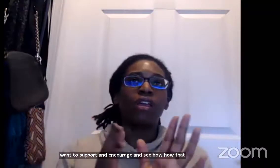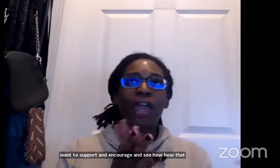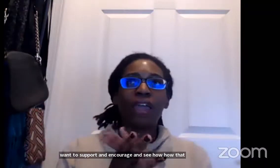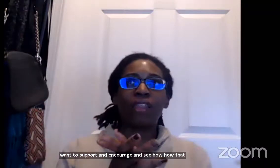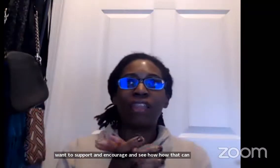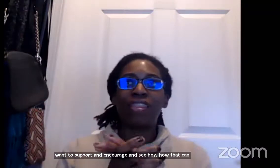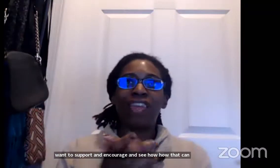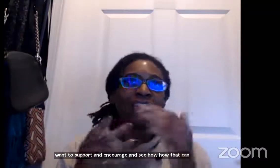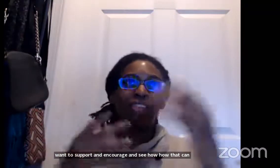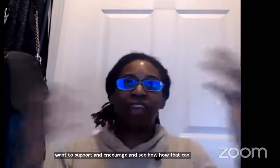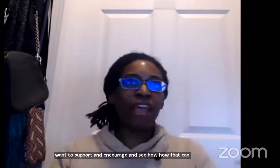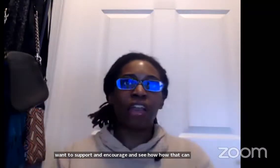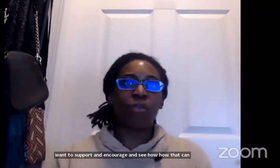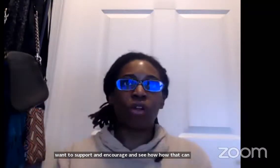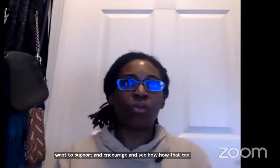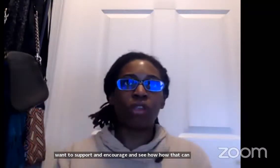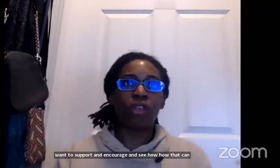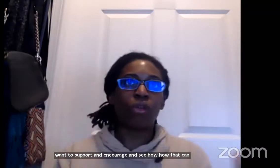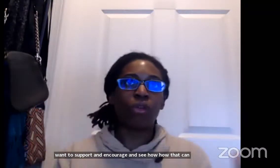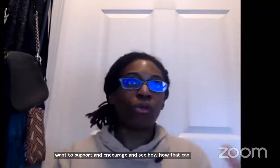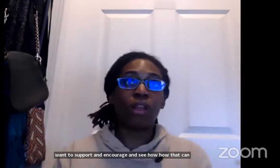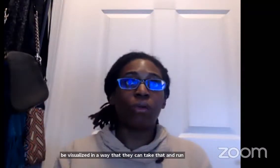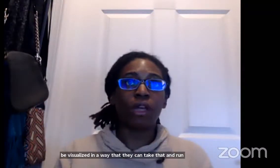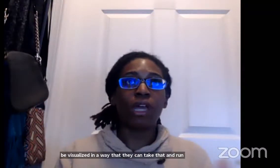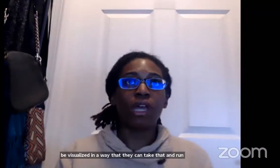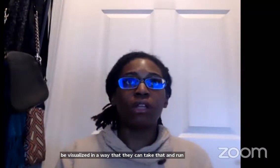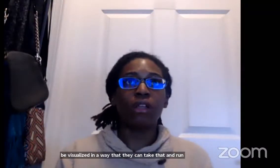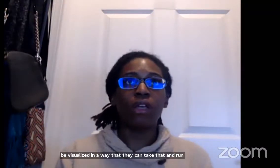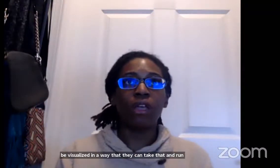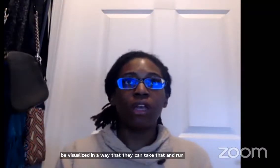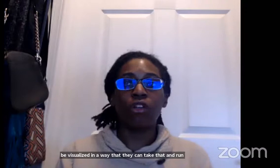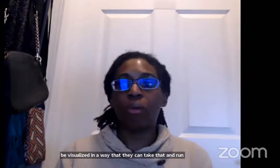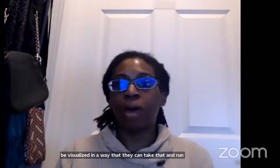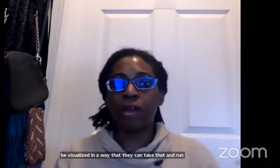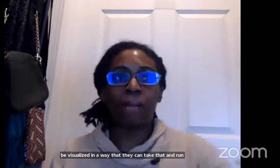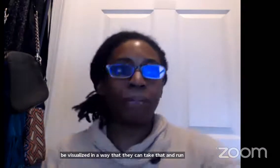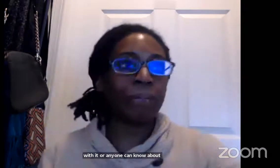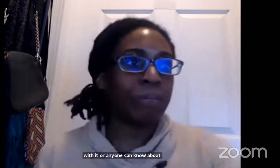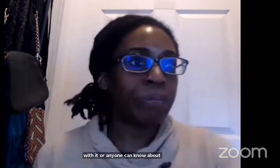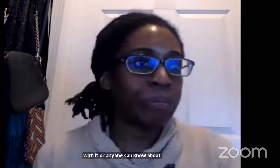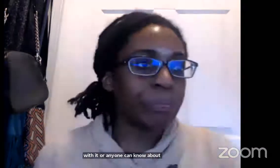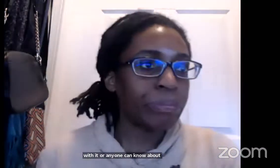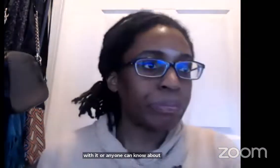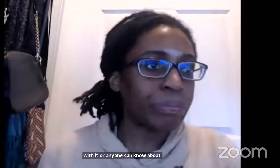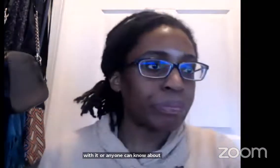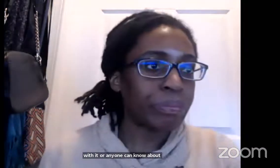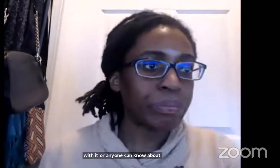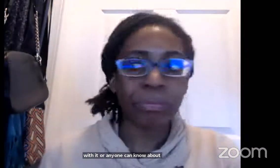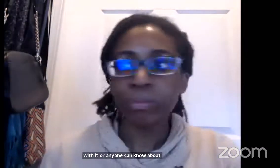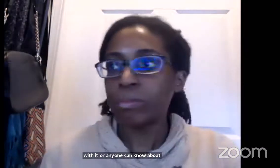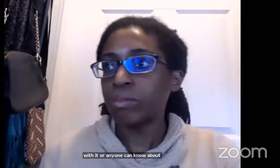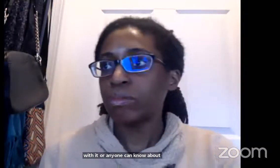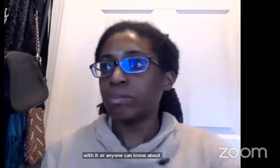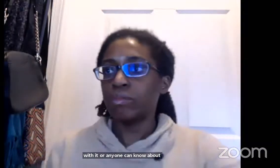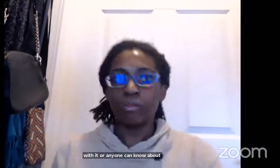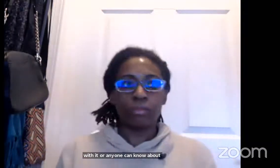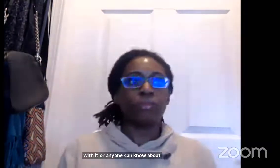in a way that they can take that and run with it, or anyone can, and know about it.